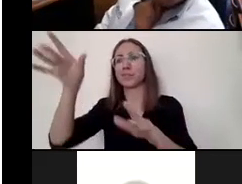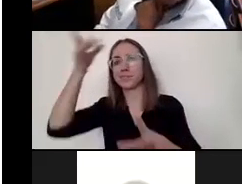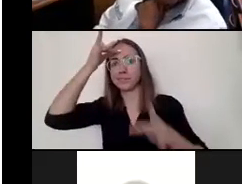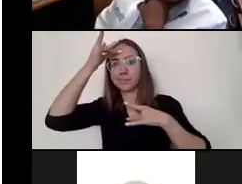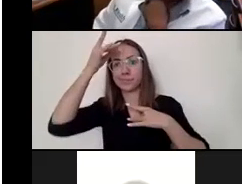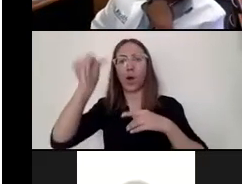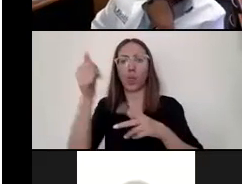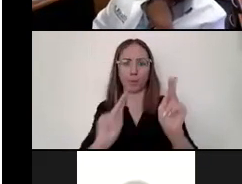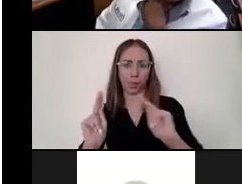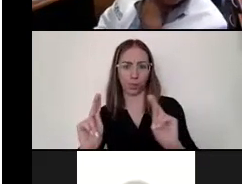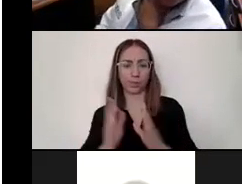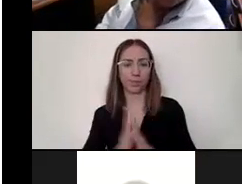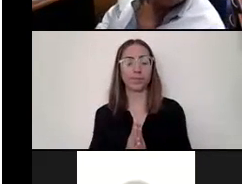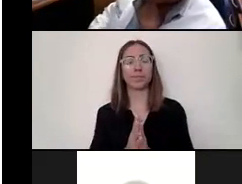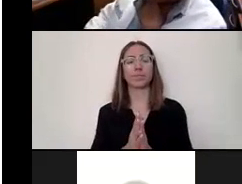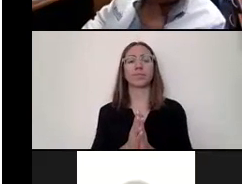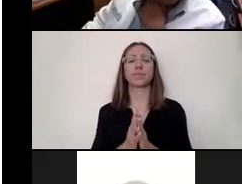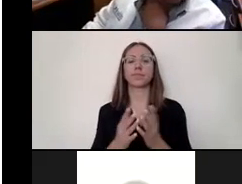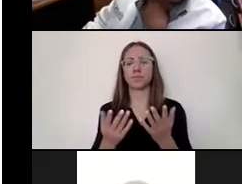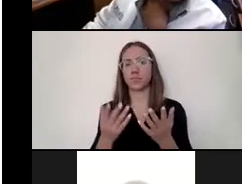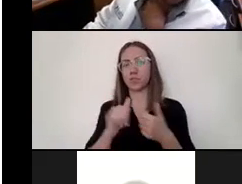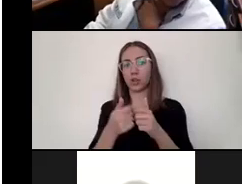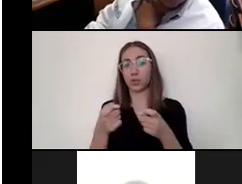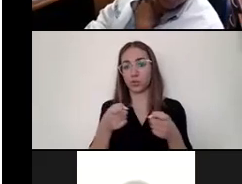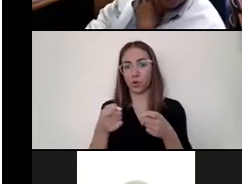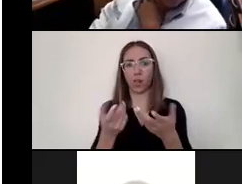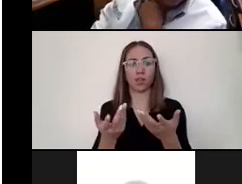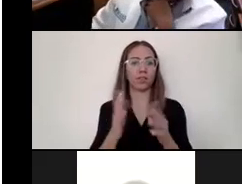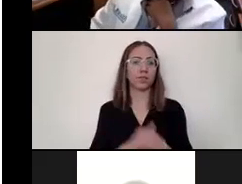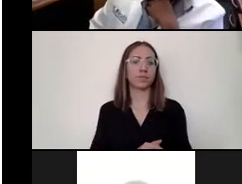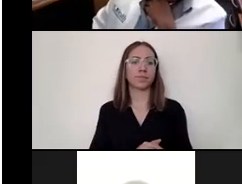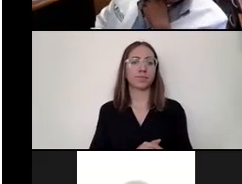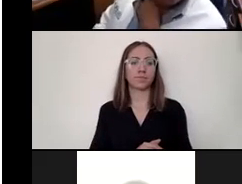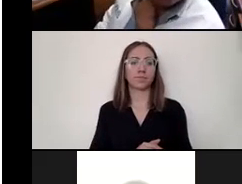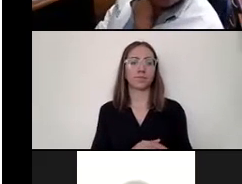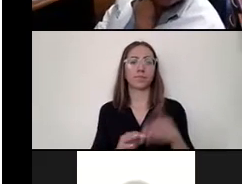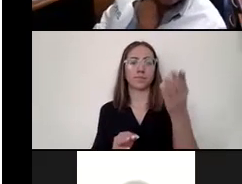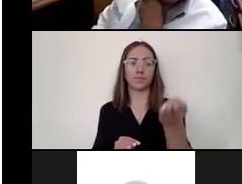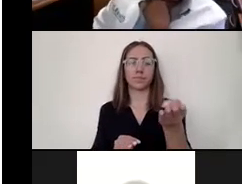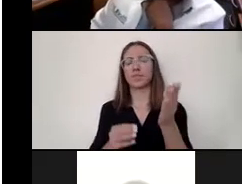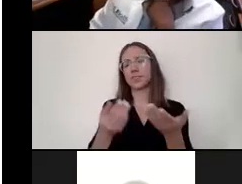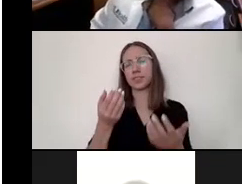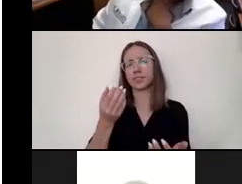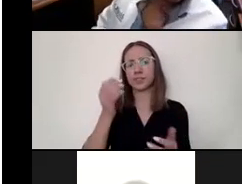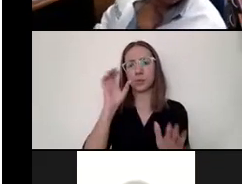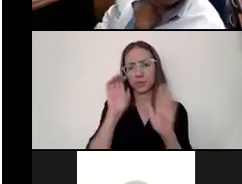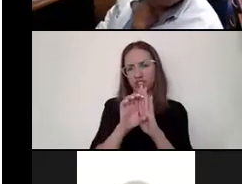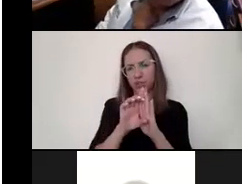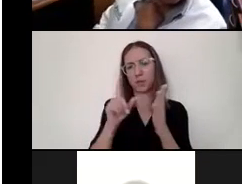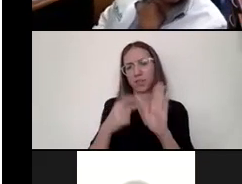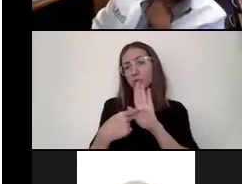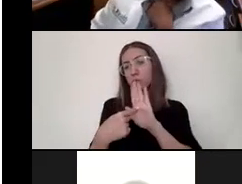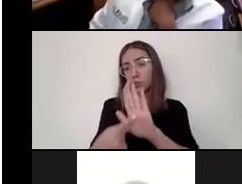health epidemic, this is how you control epidemics. So how do we do that? again, this is a cartoon, but I have to show it